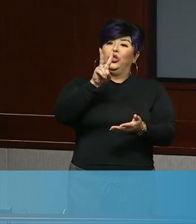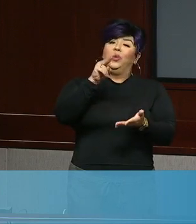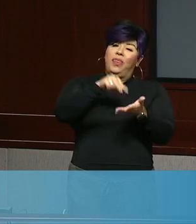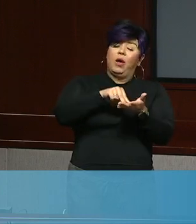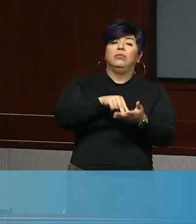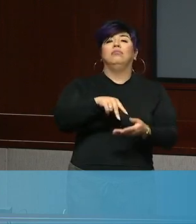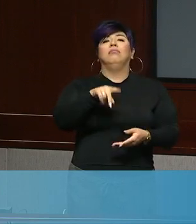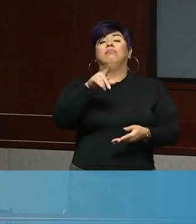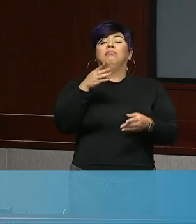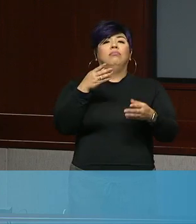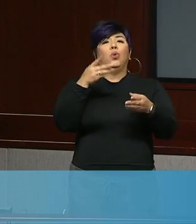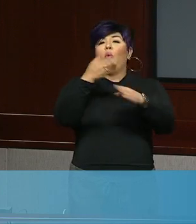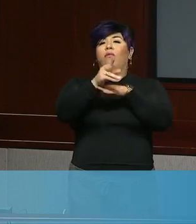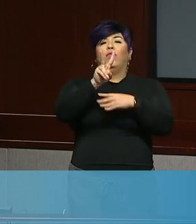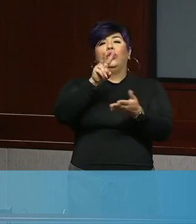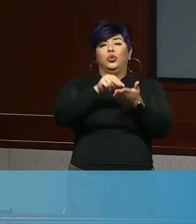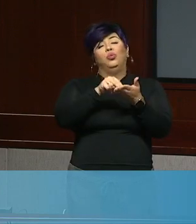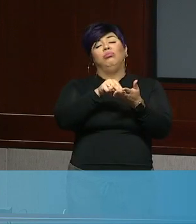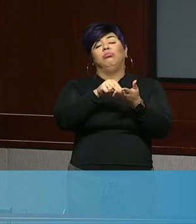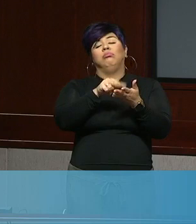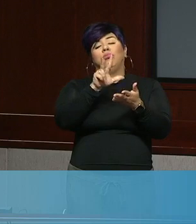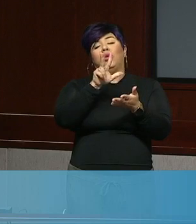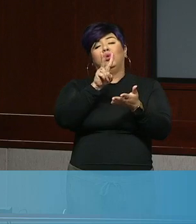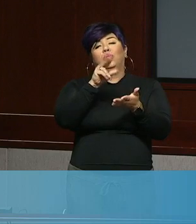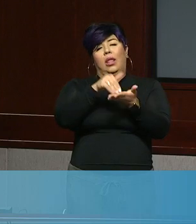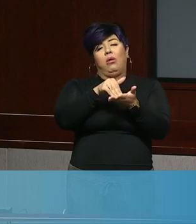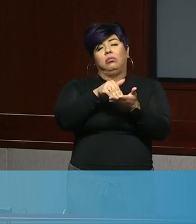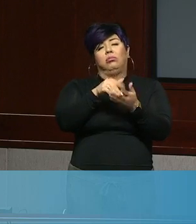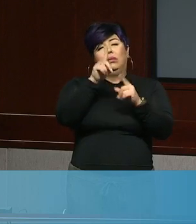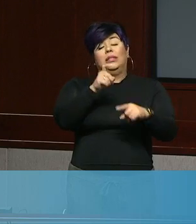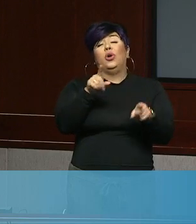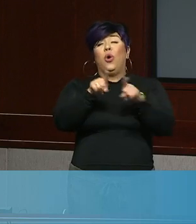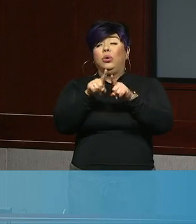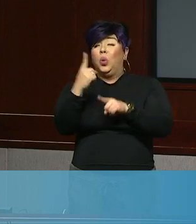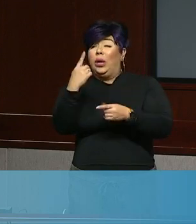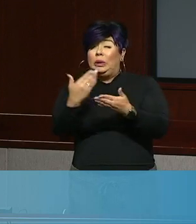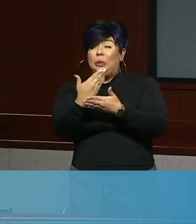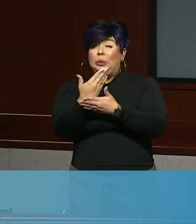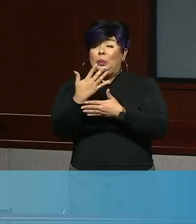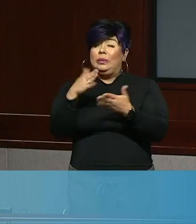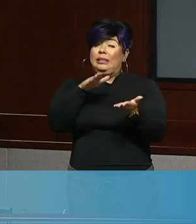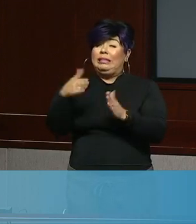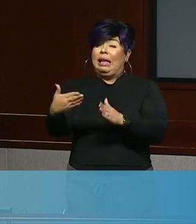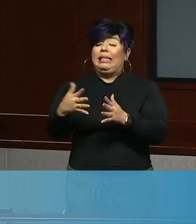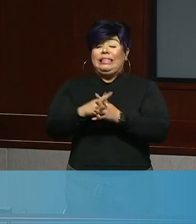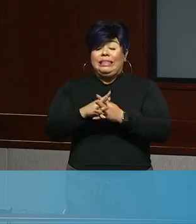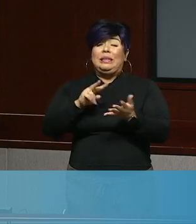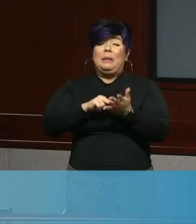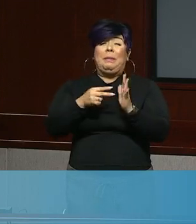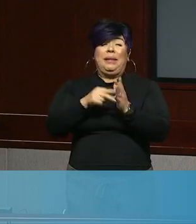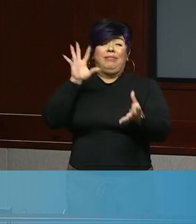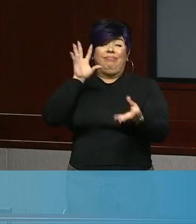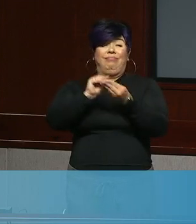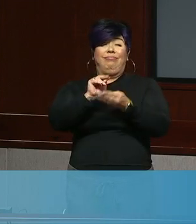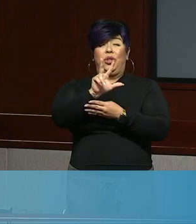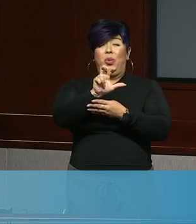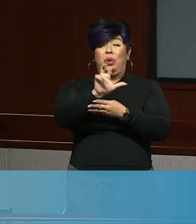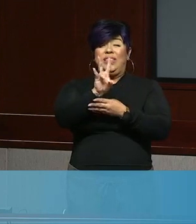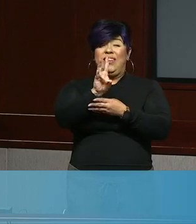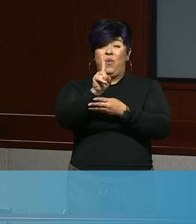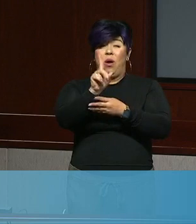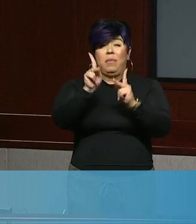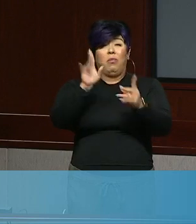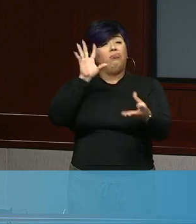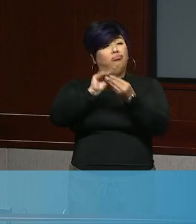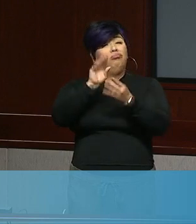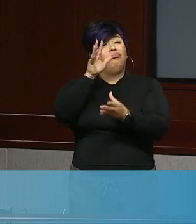32,184. This morning we're also announcing one additional death, bringing our total deaths to 371. As